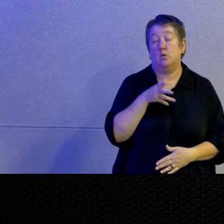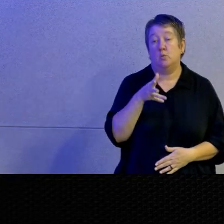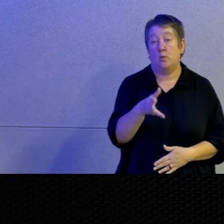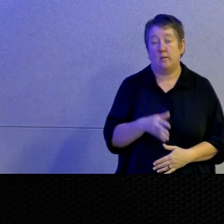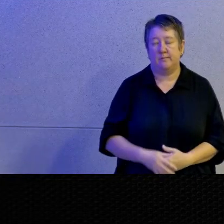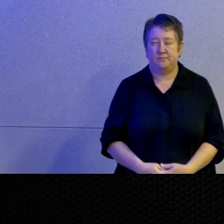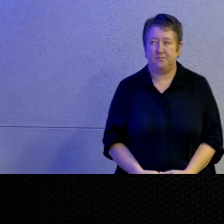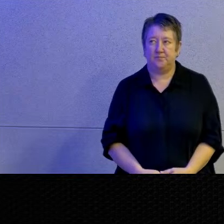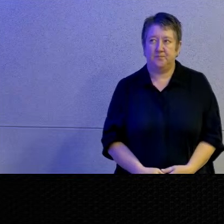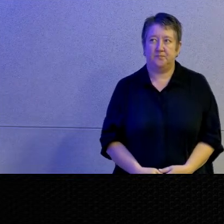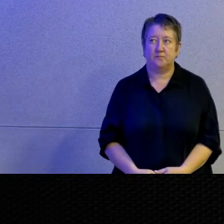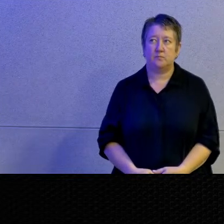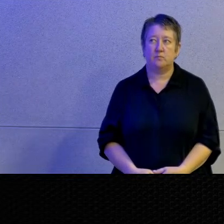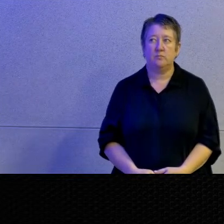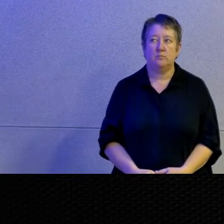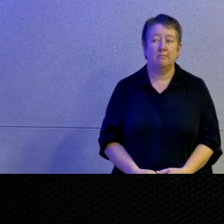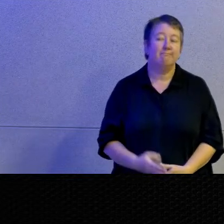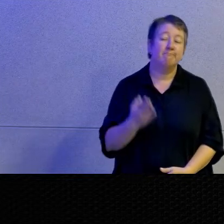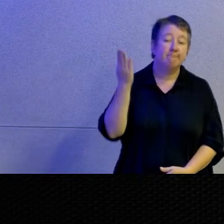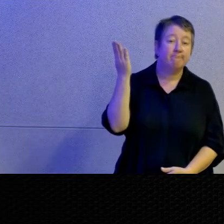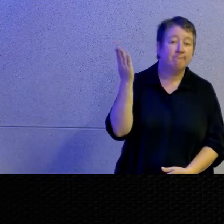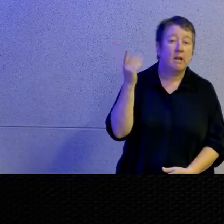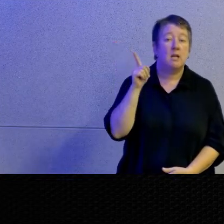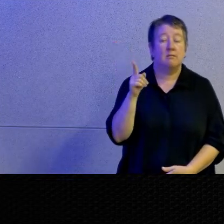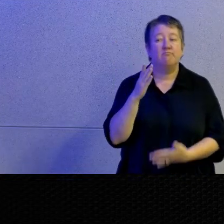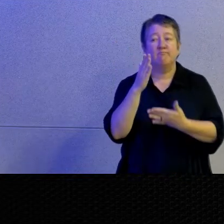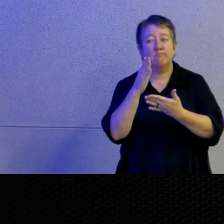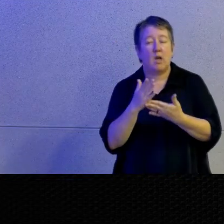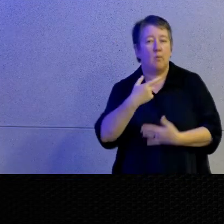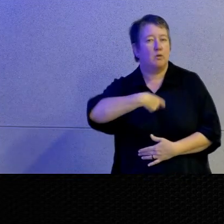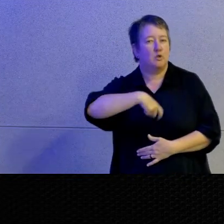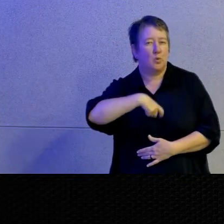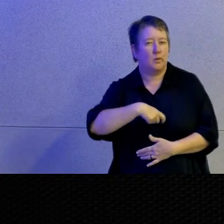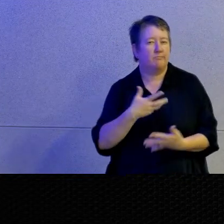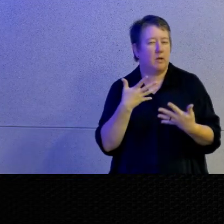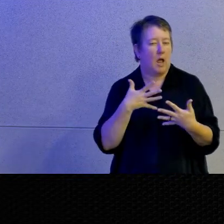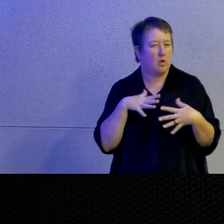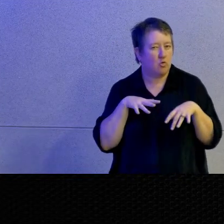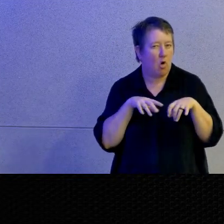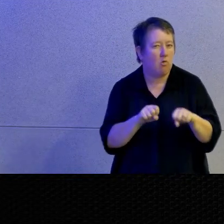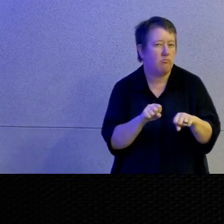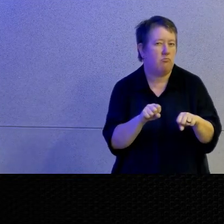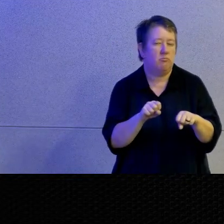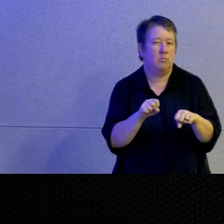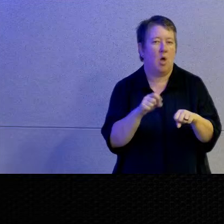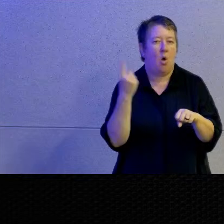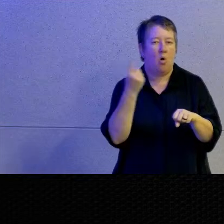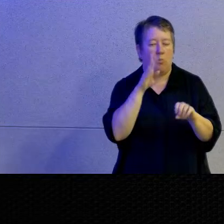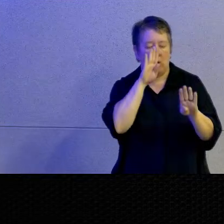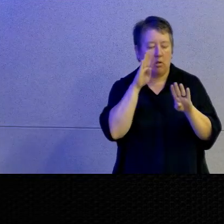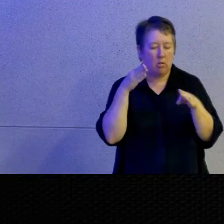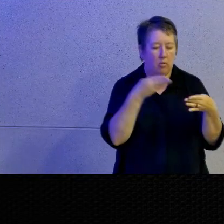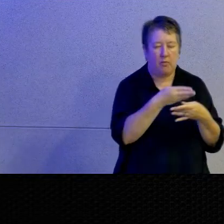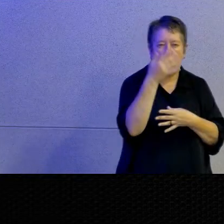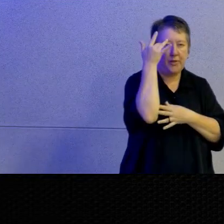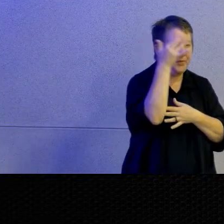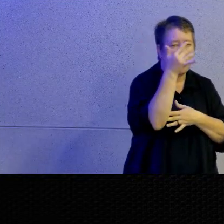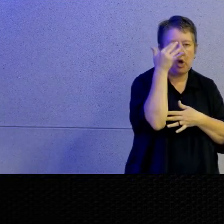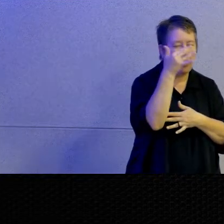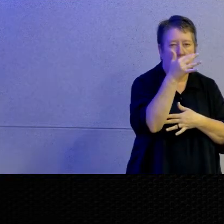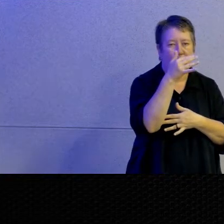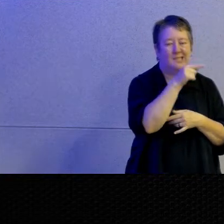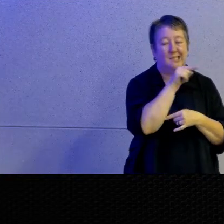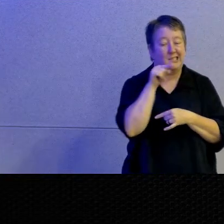And these are some of the students hands-on, not theory only. And this is very